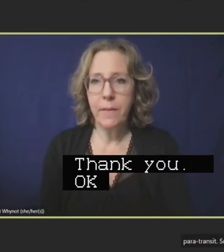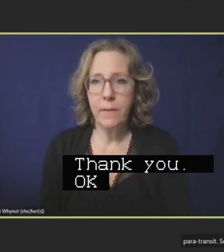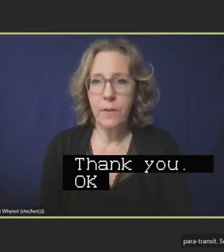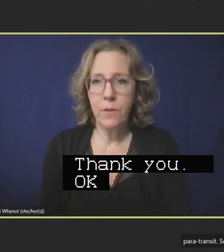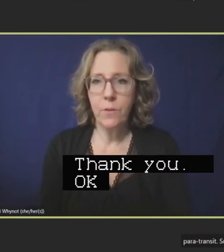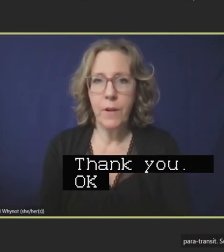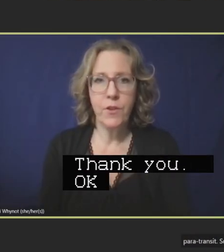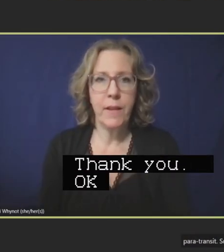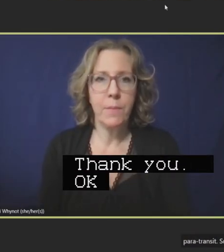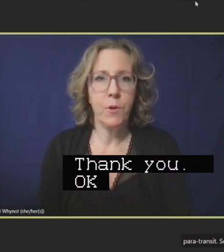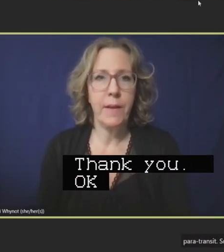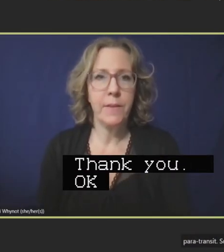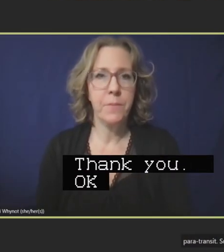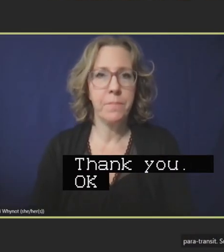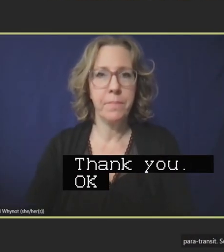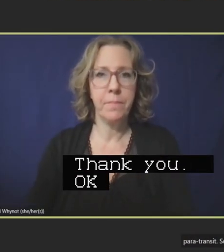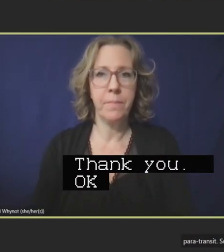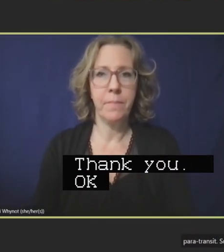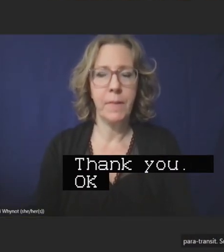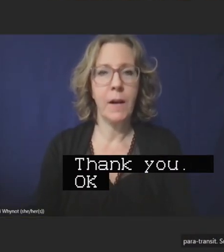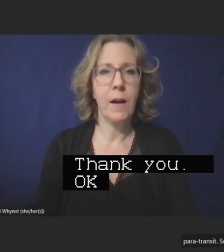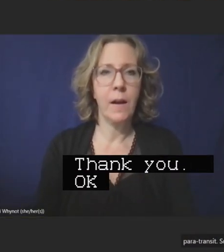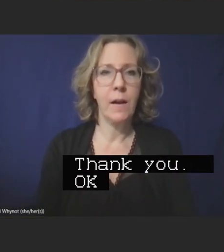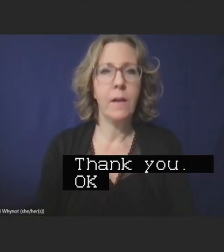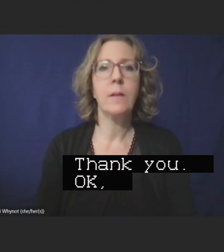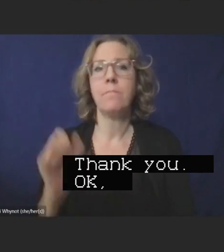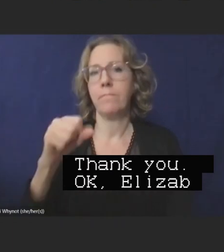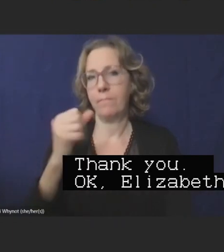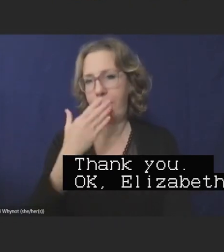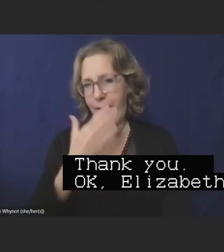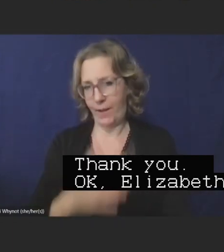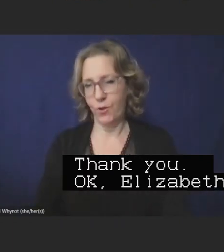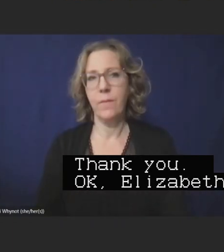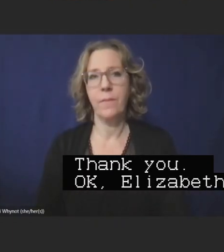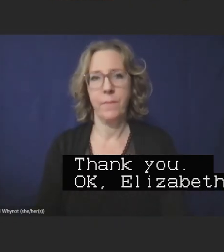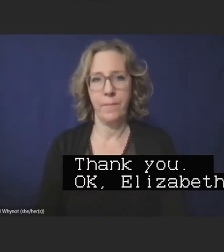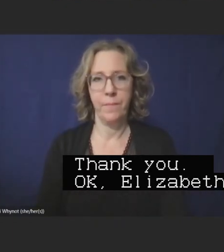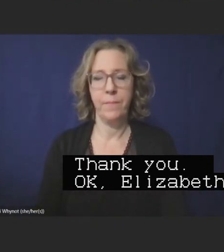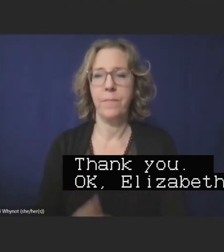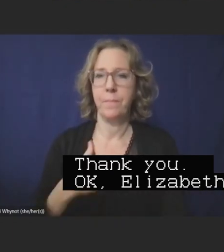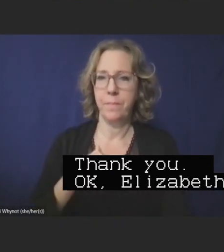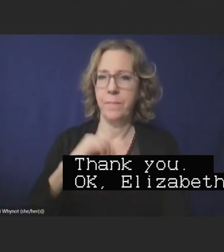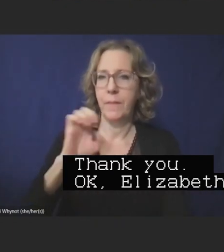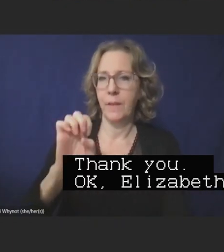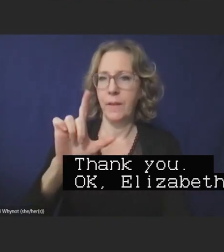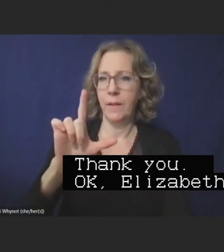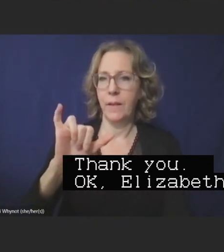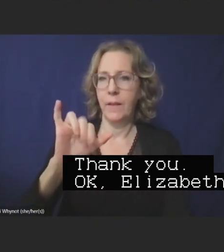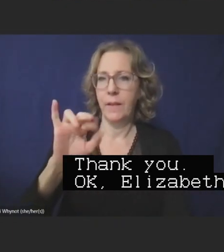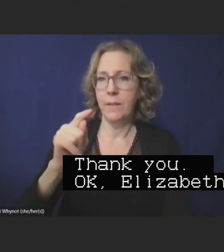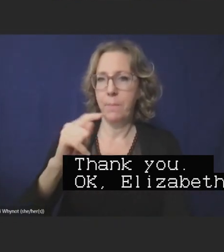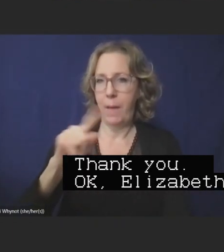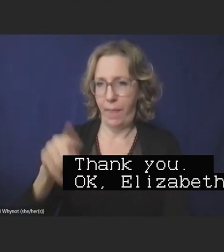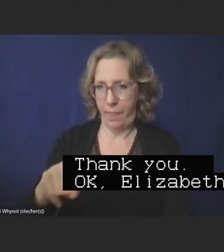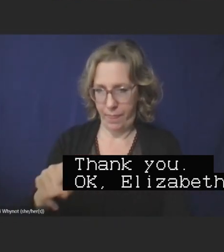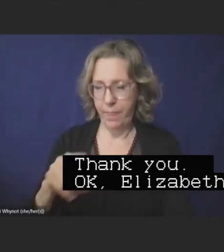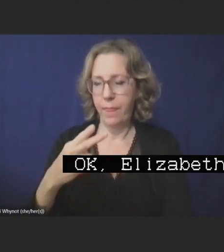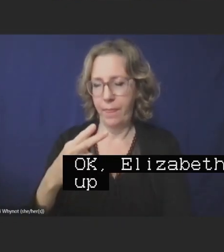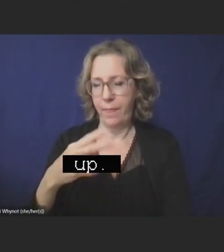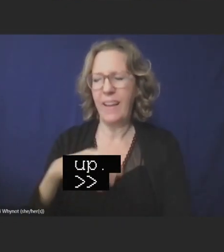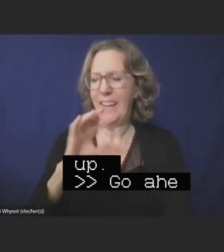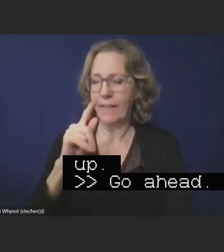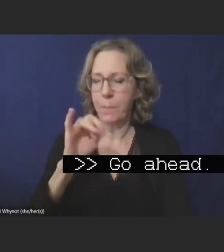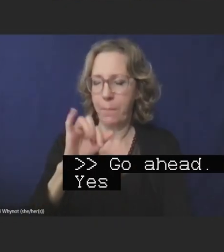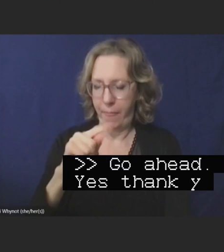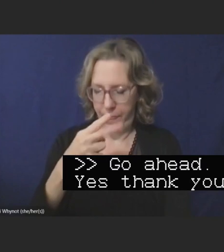Elizabeth, you had your hand up. Go ahead. Yes, thank you. Yes, this is Elizabeth Jean Clower. Thank you for the report, Commissioner.